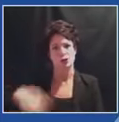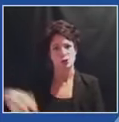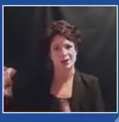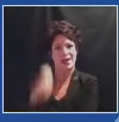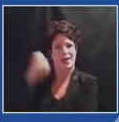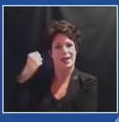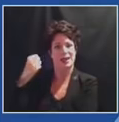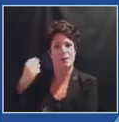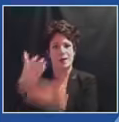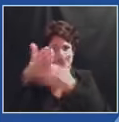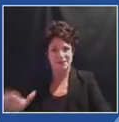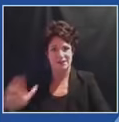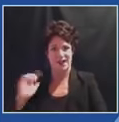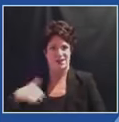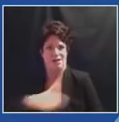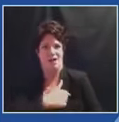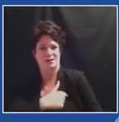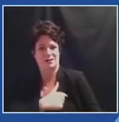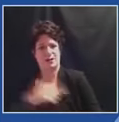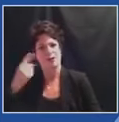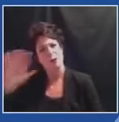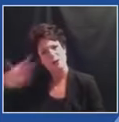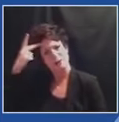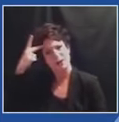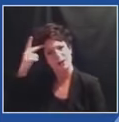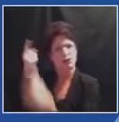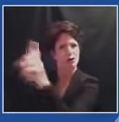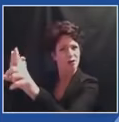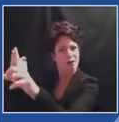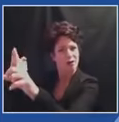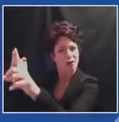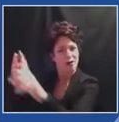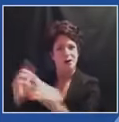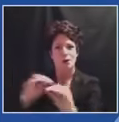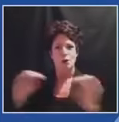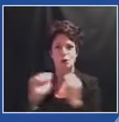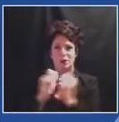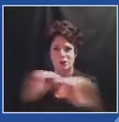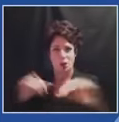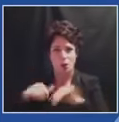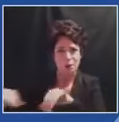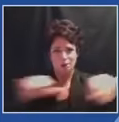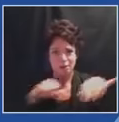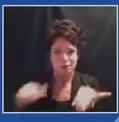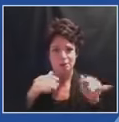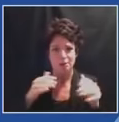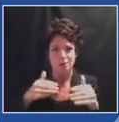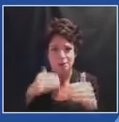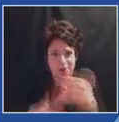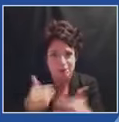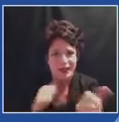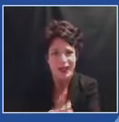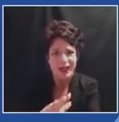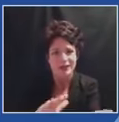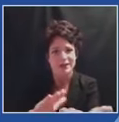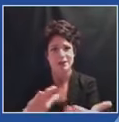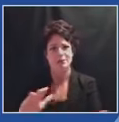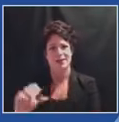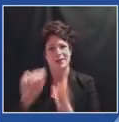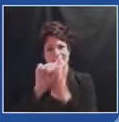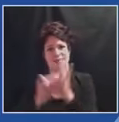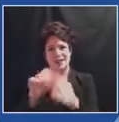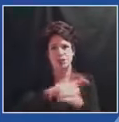country for his own political purposes. Without a uniform plan and guidance from the federal government that state and local